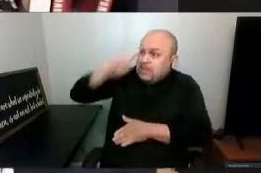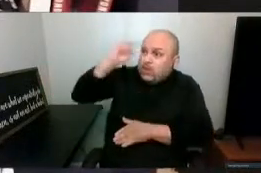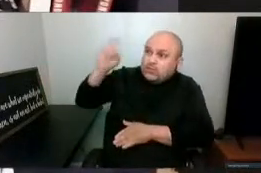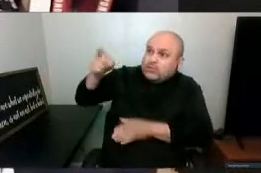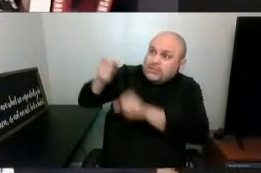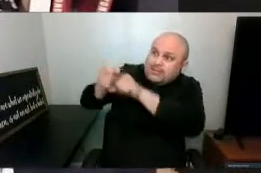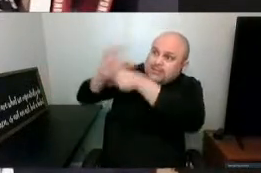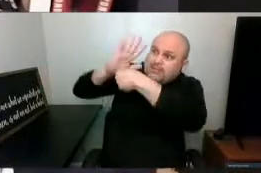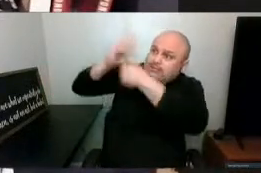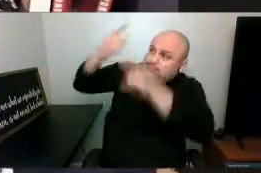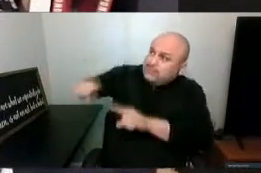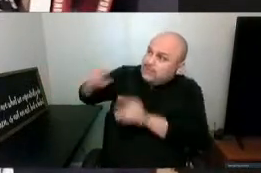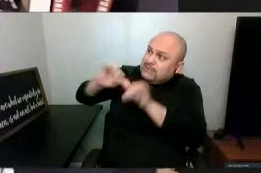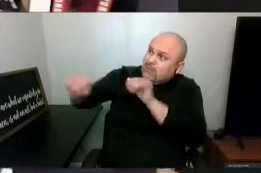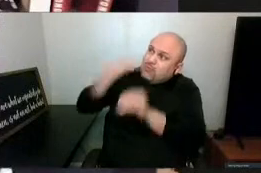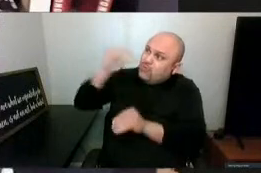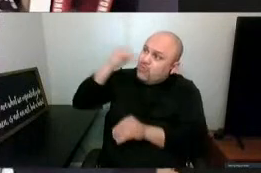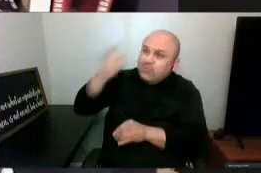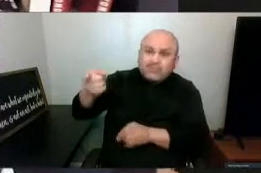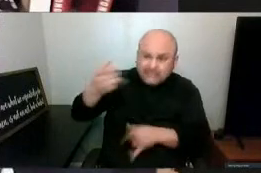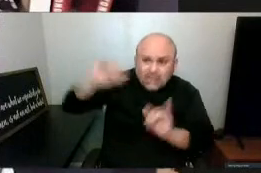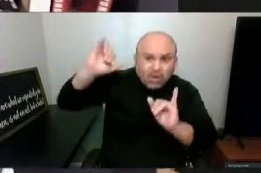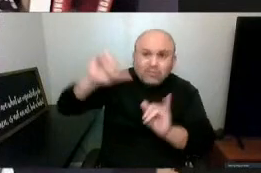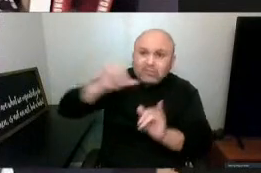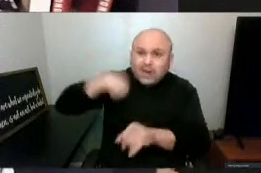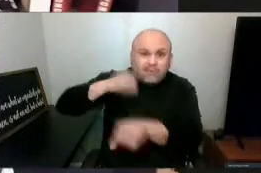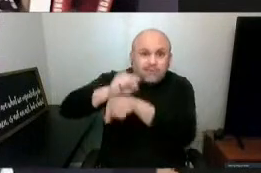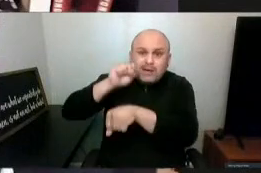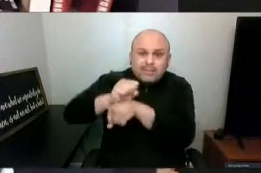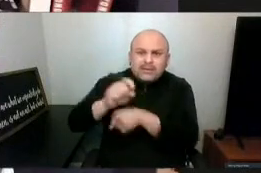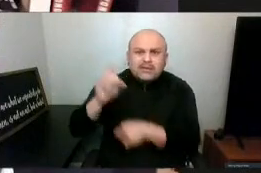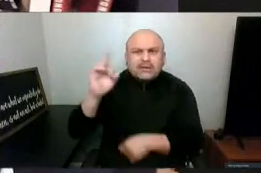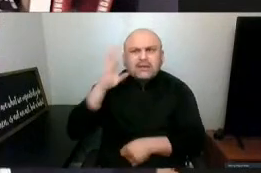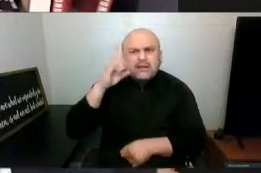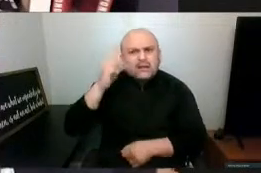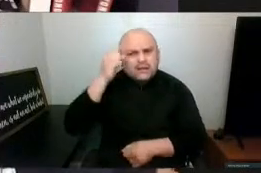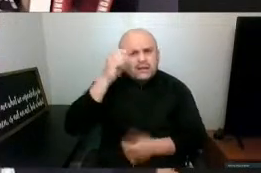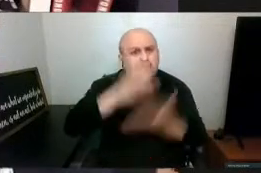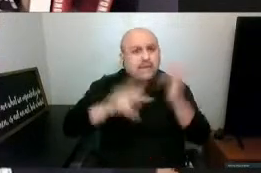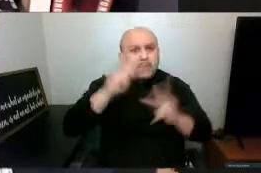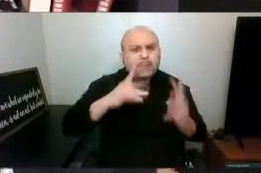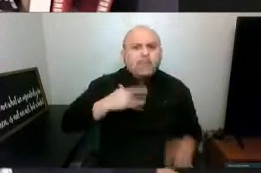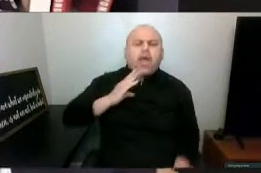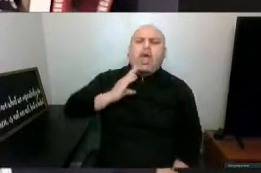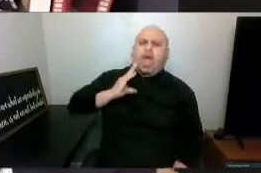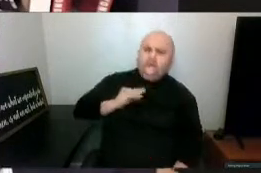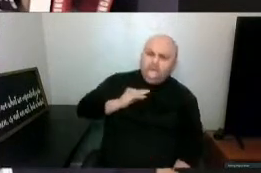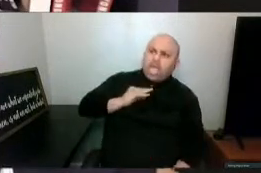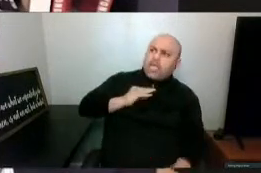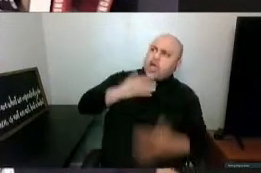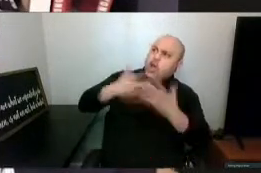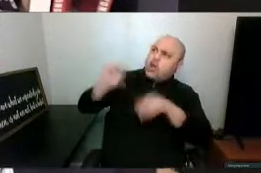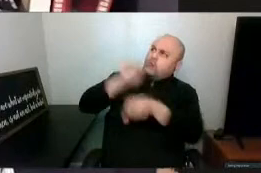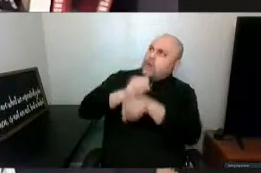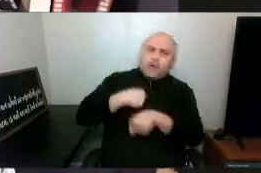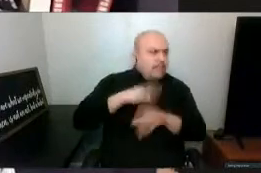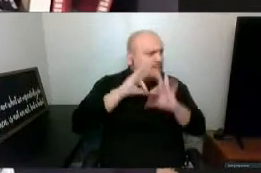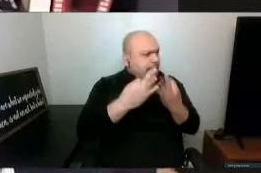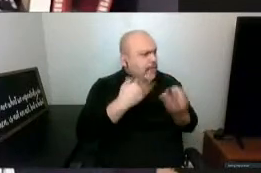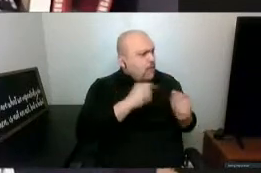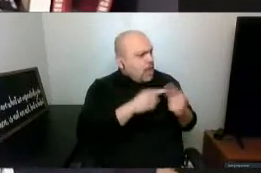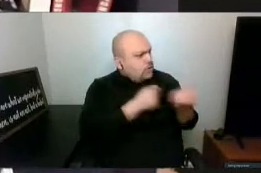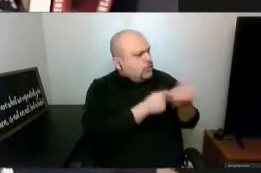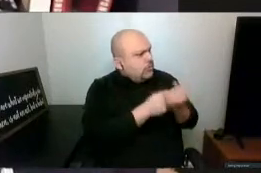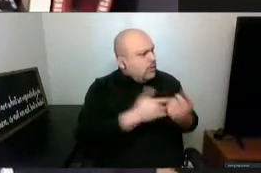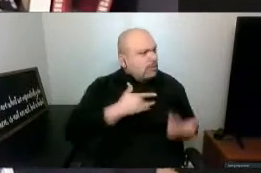ignore is how terribly dehumanizing that can be to an individual who is trying to support their families, and how